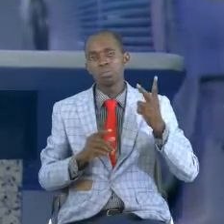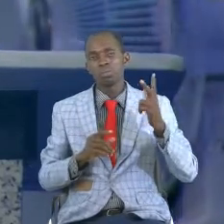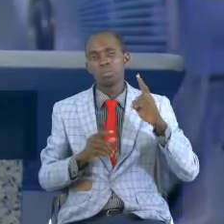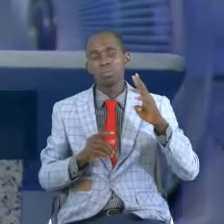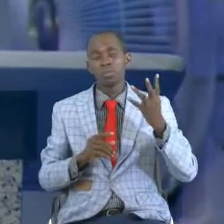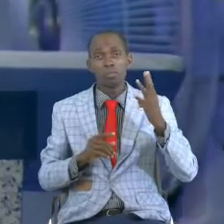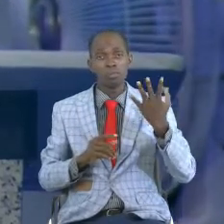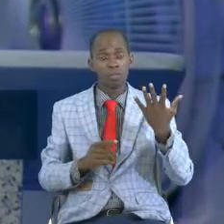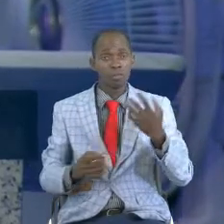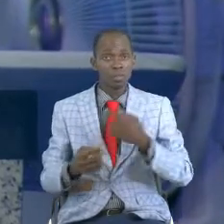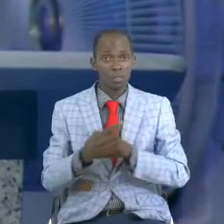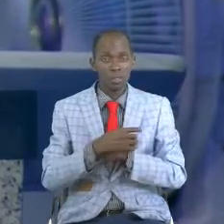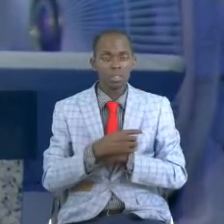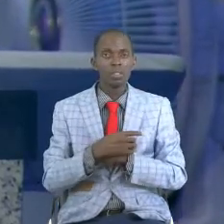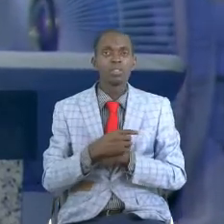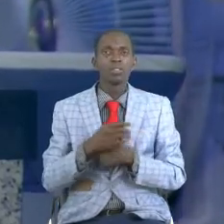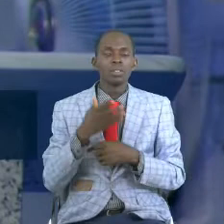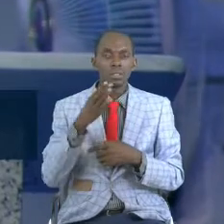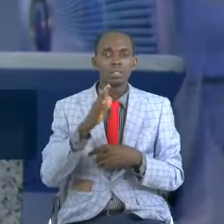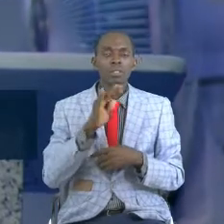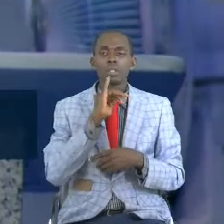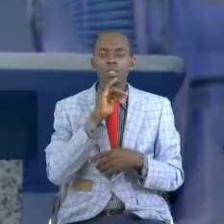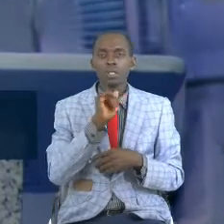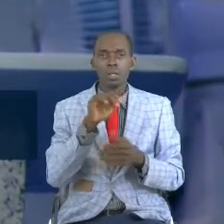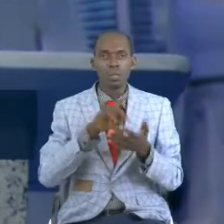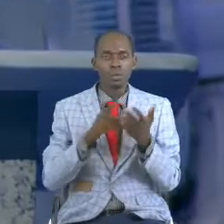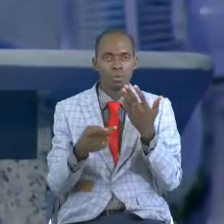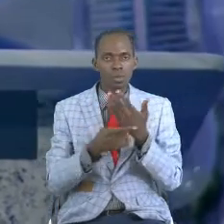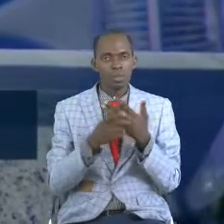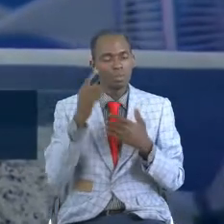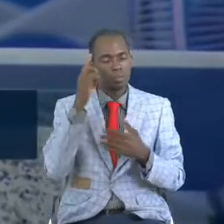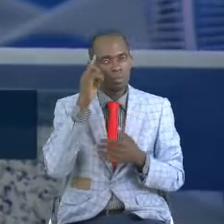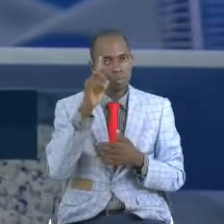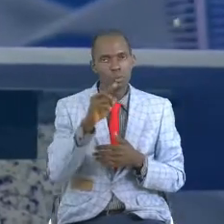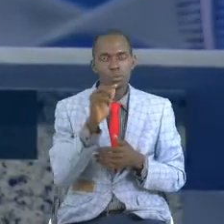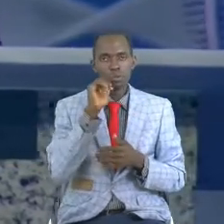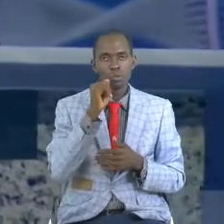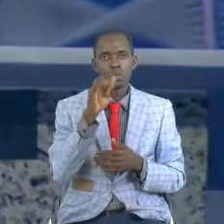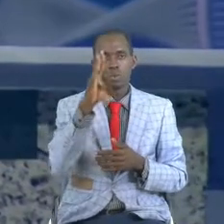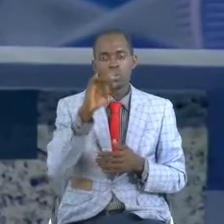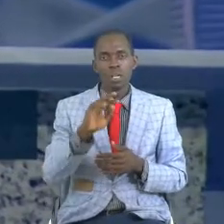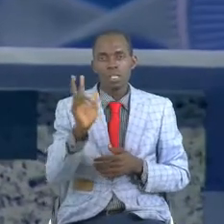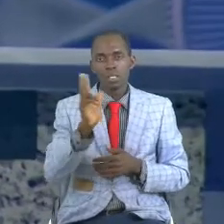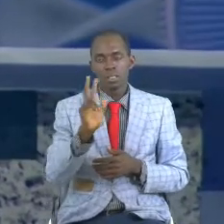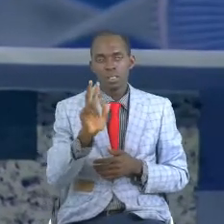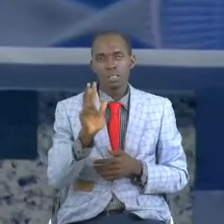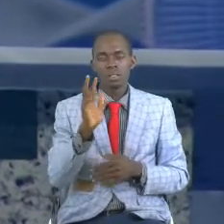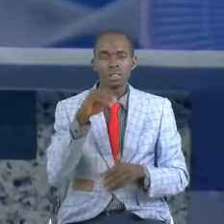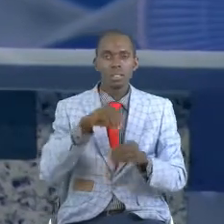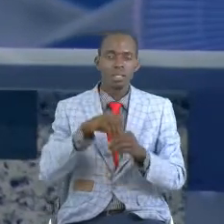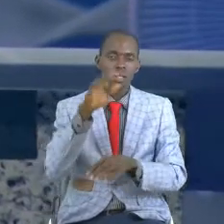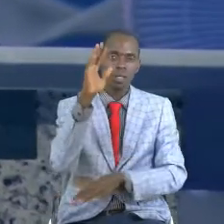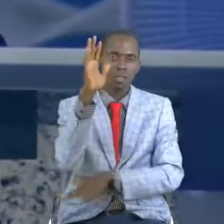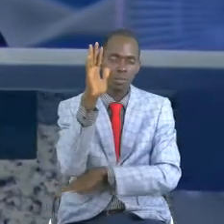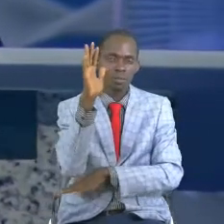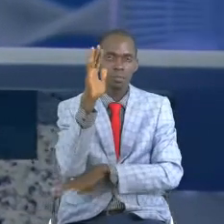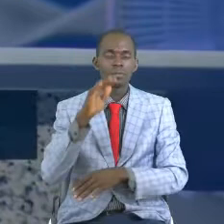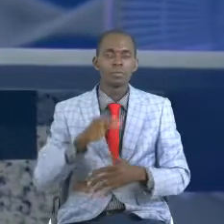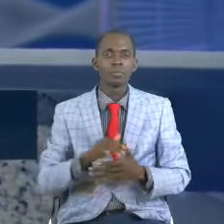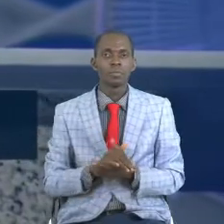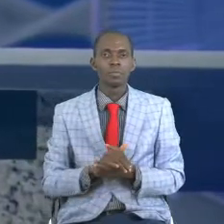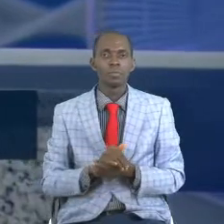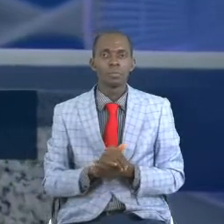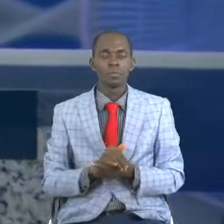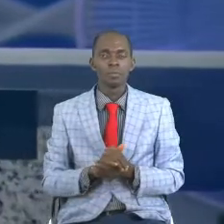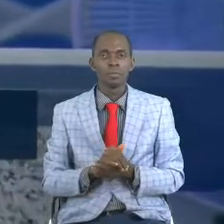Supervisors, I have not seen any signal that you are through. Please, quickly, if I cannot see your